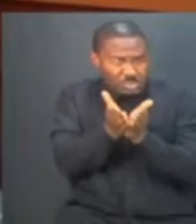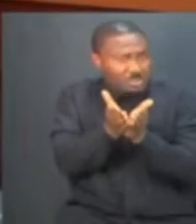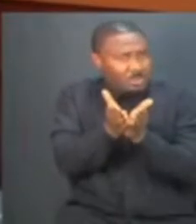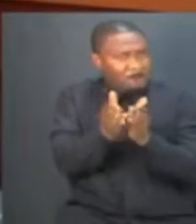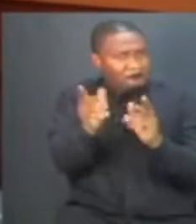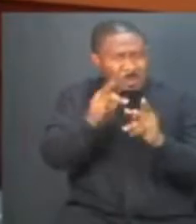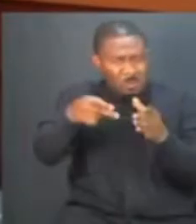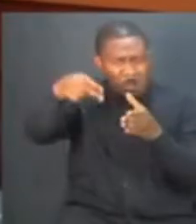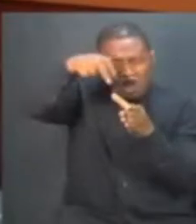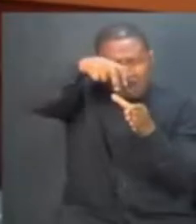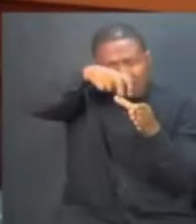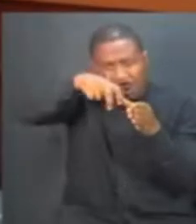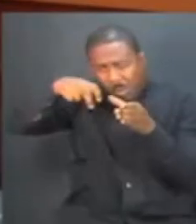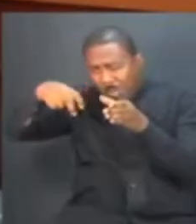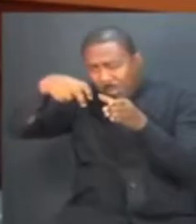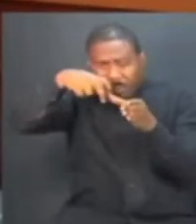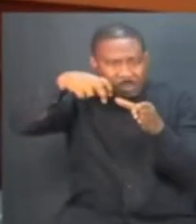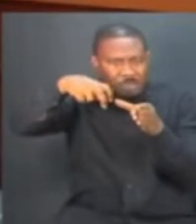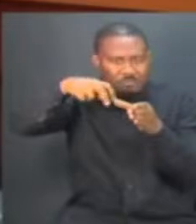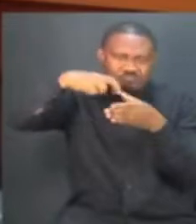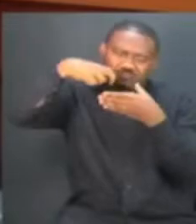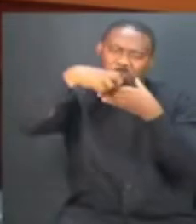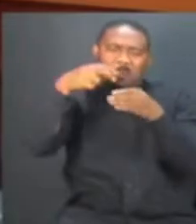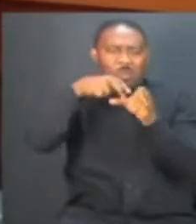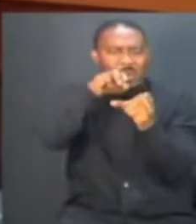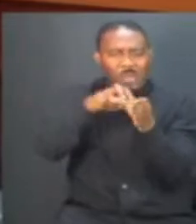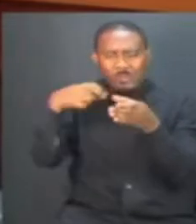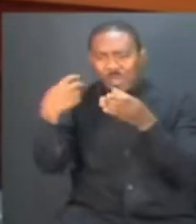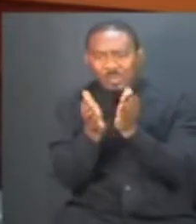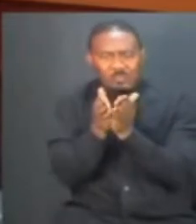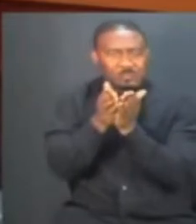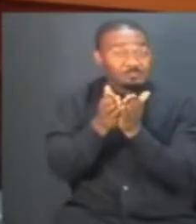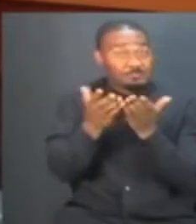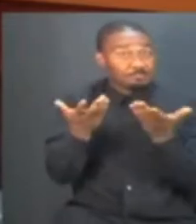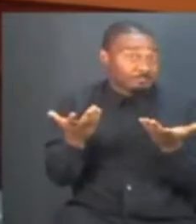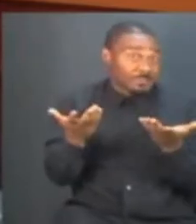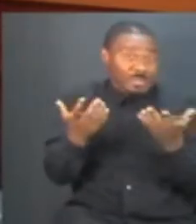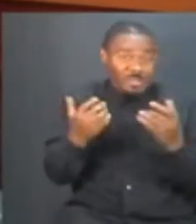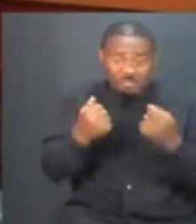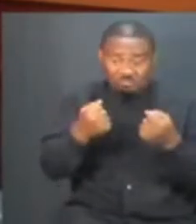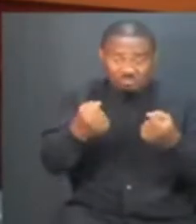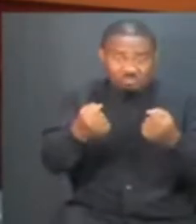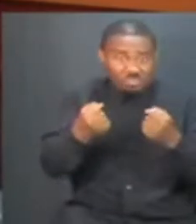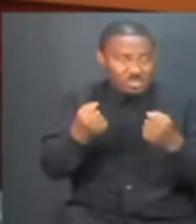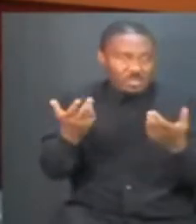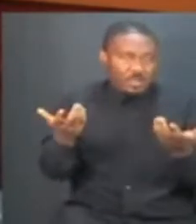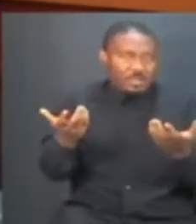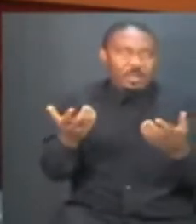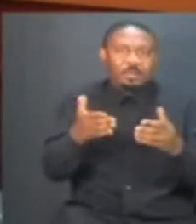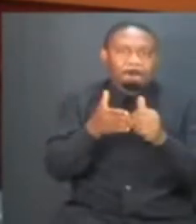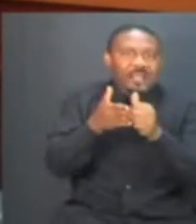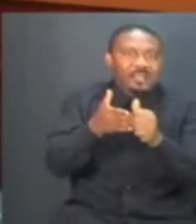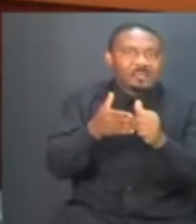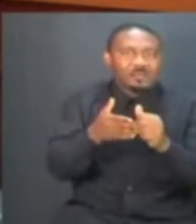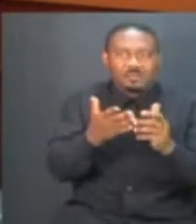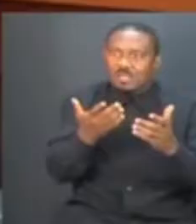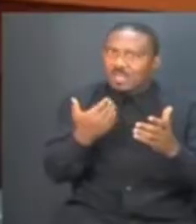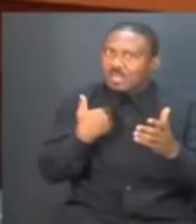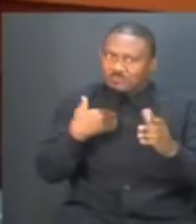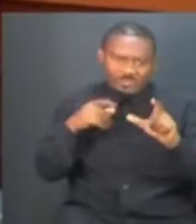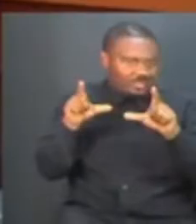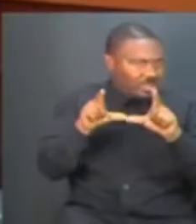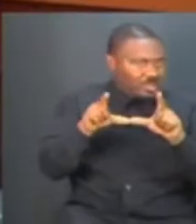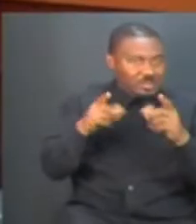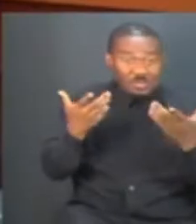overloaded, that operators are properly trained and licensed, and that every passenger